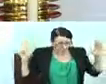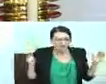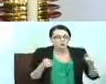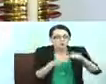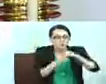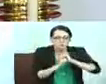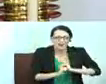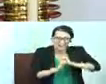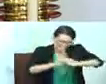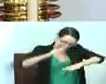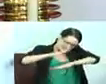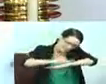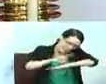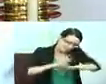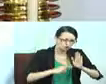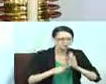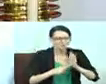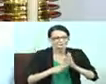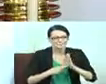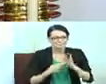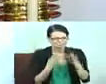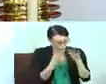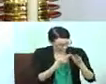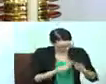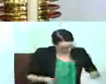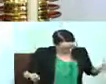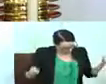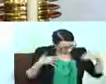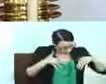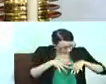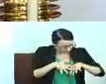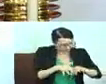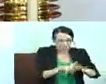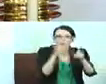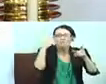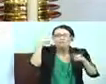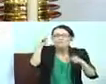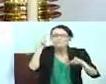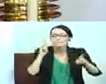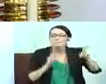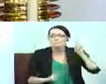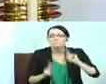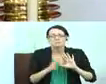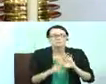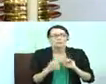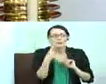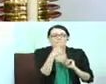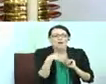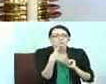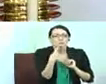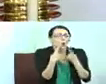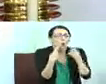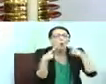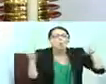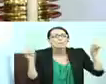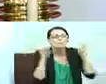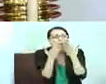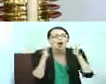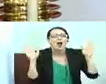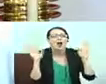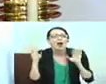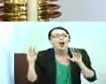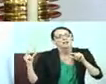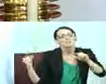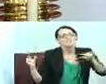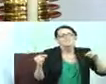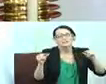table represents that reconciliation, that presence where God unsticks our mouths, that we can proclaim unto the world